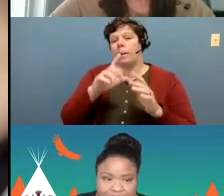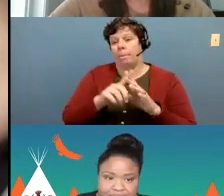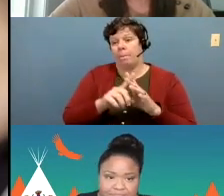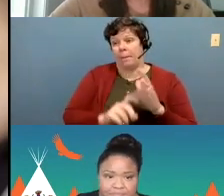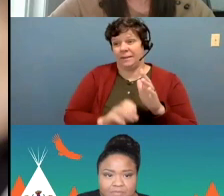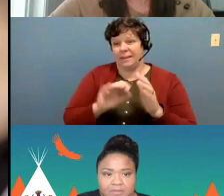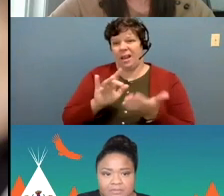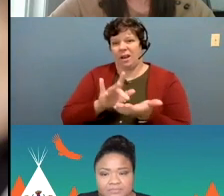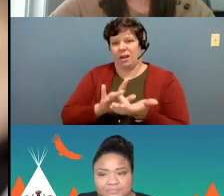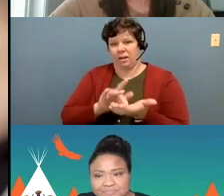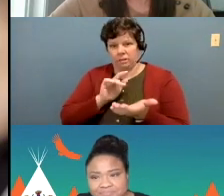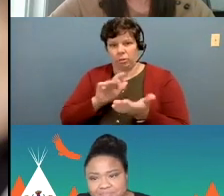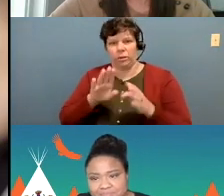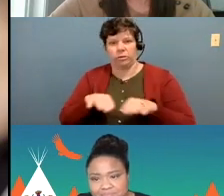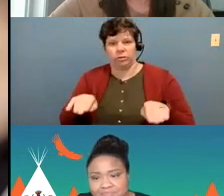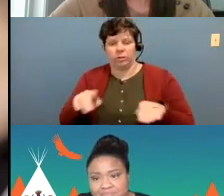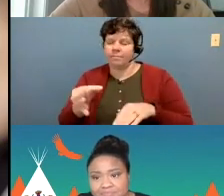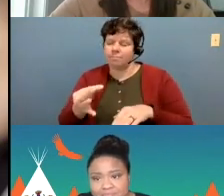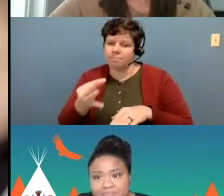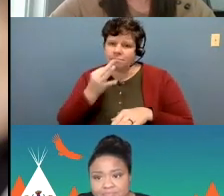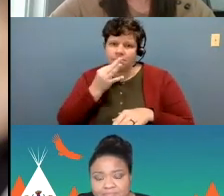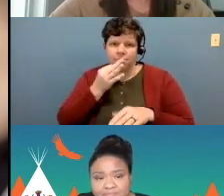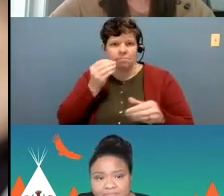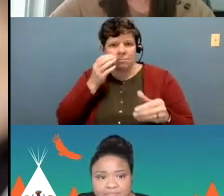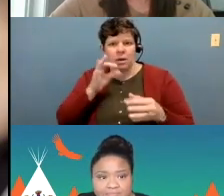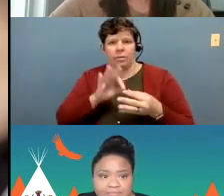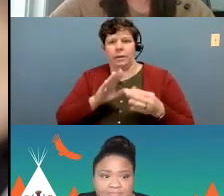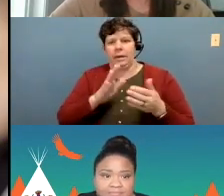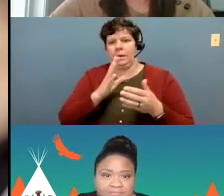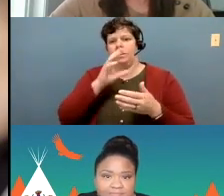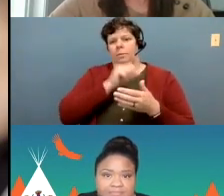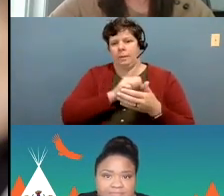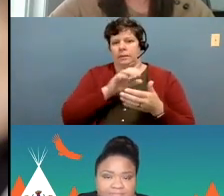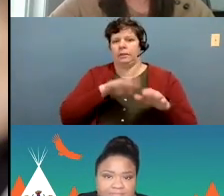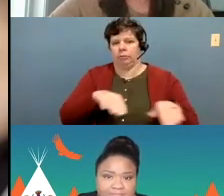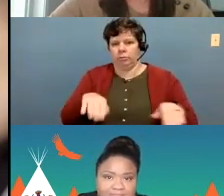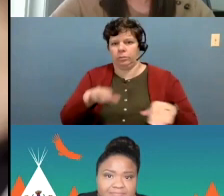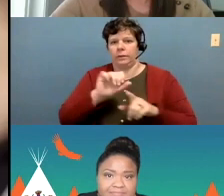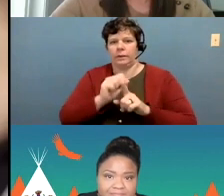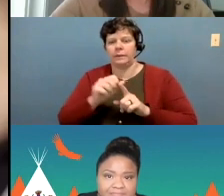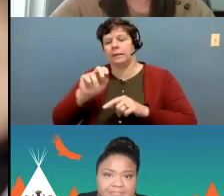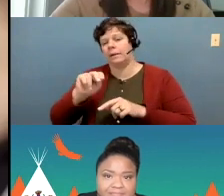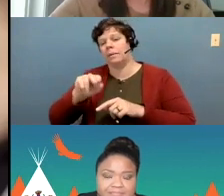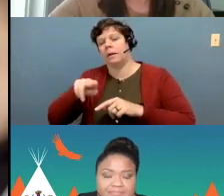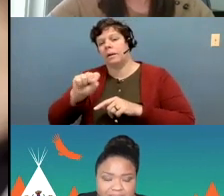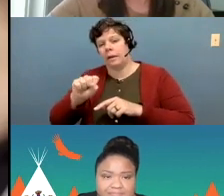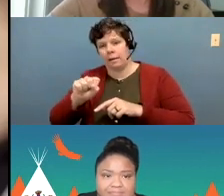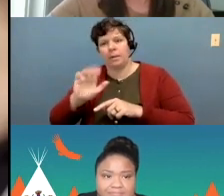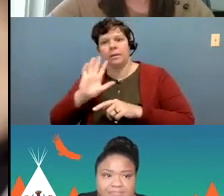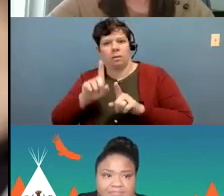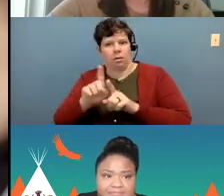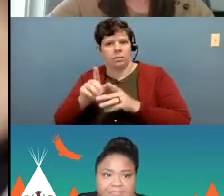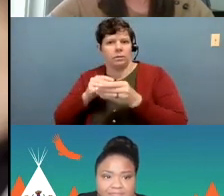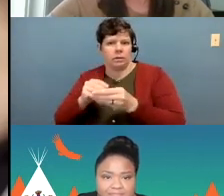are experts when it comes to missing children cases, but we do enter them into NamUs as well as another platform to get